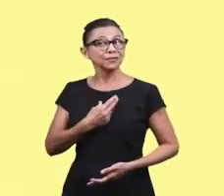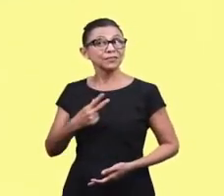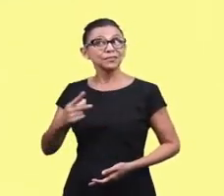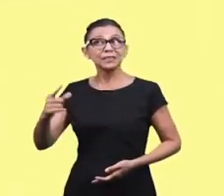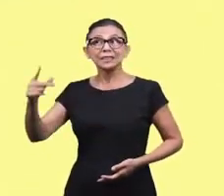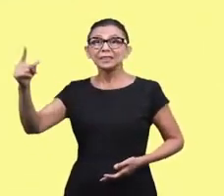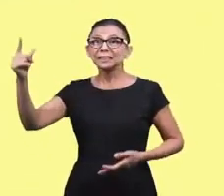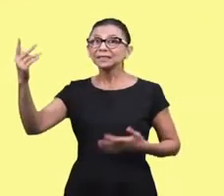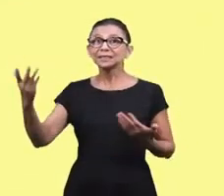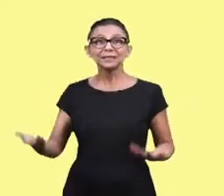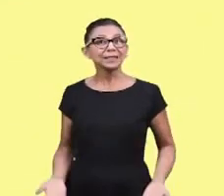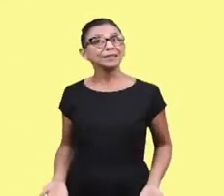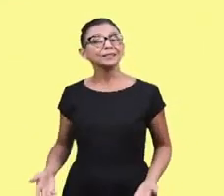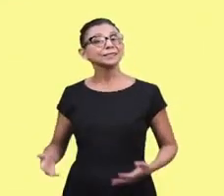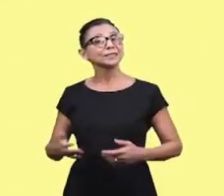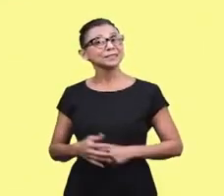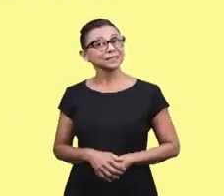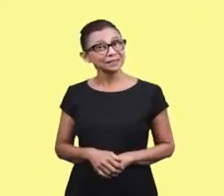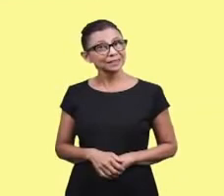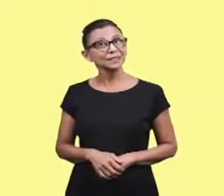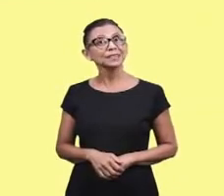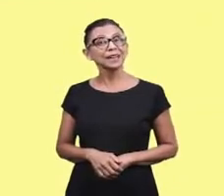which testify of me."